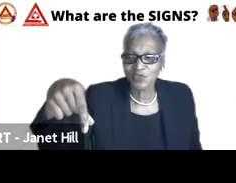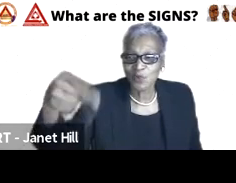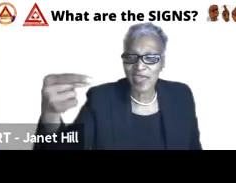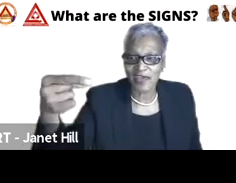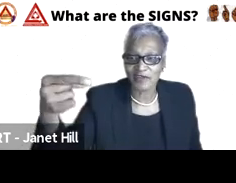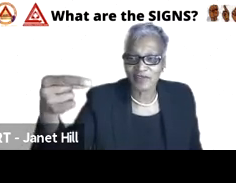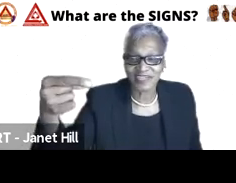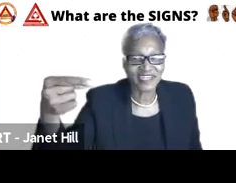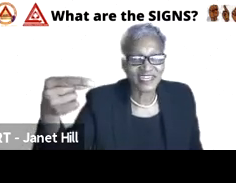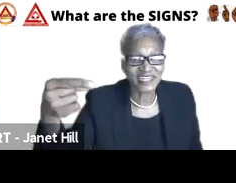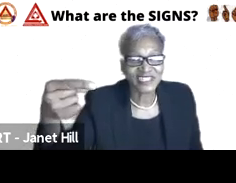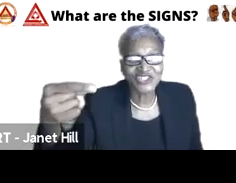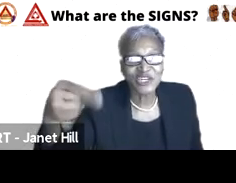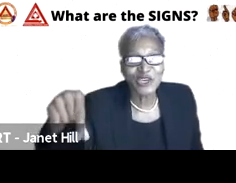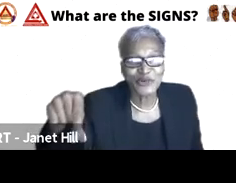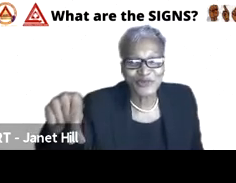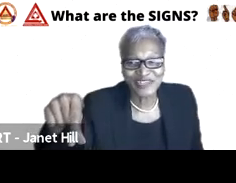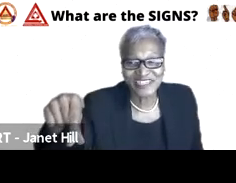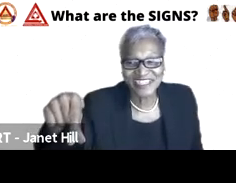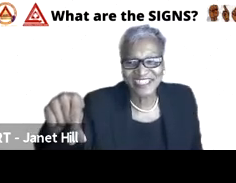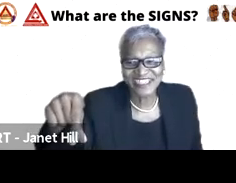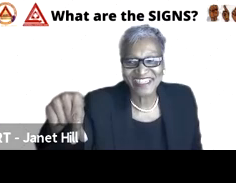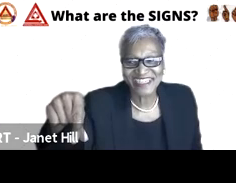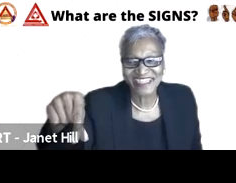So guess what we have? GQ.